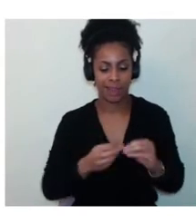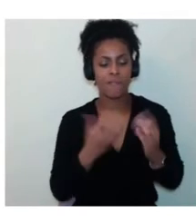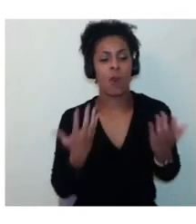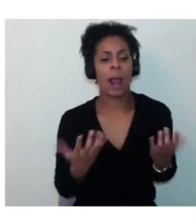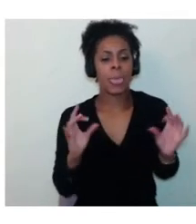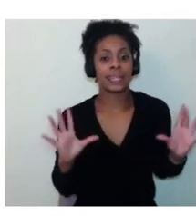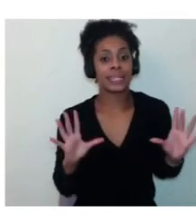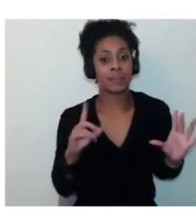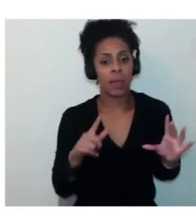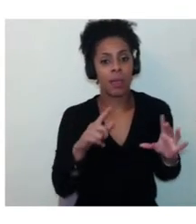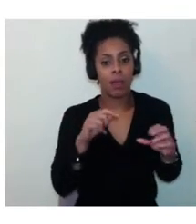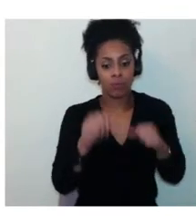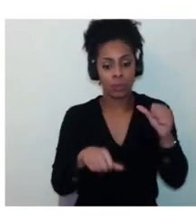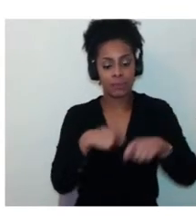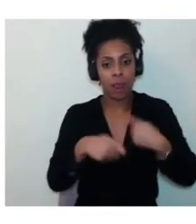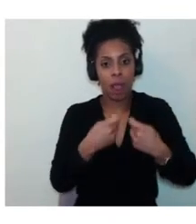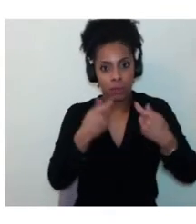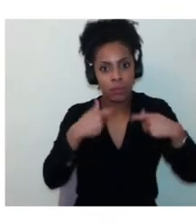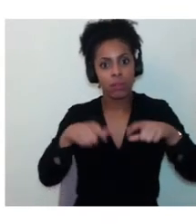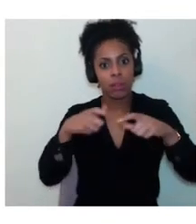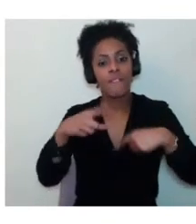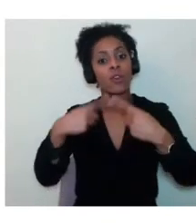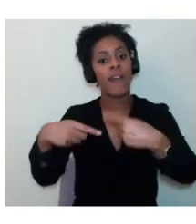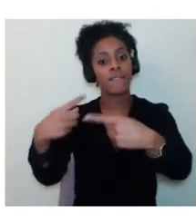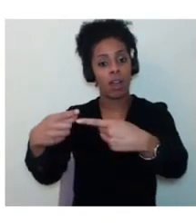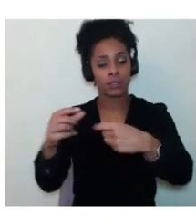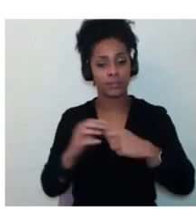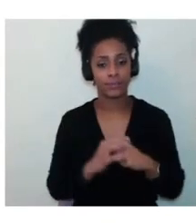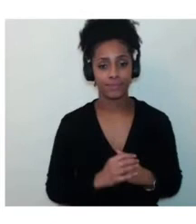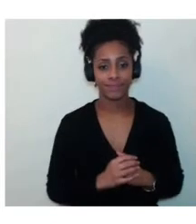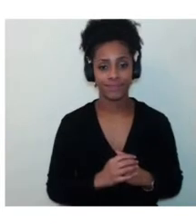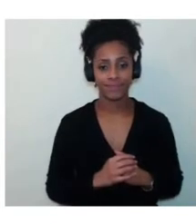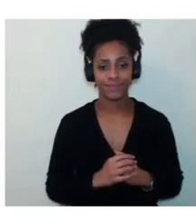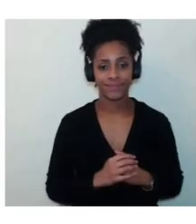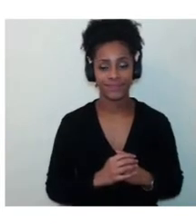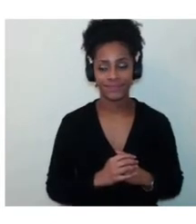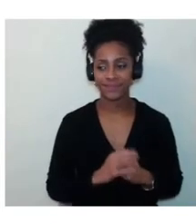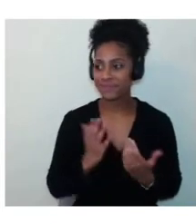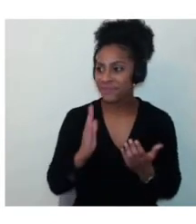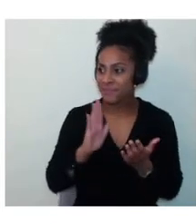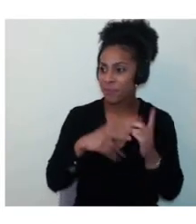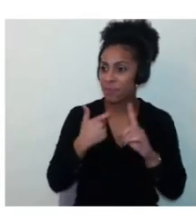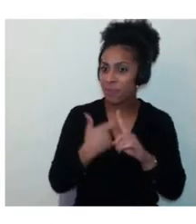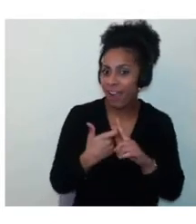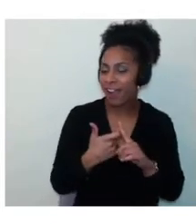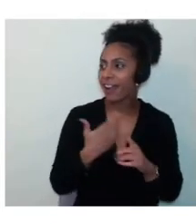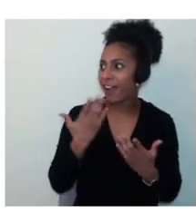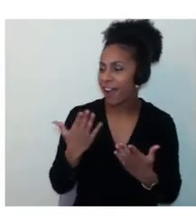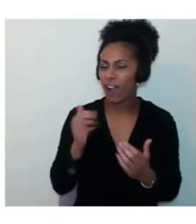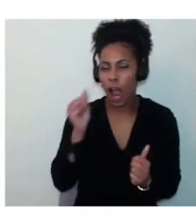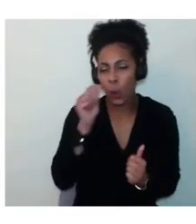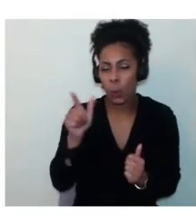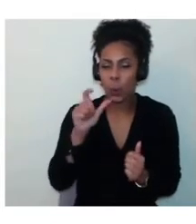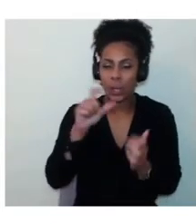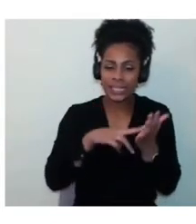absolutely. Mark, you might have a sense that Cindy and Leena have covered this amply already, but is there anything you would like